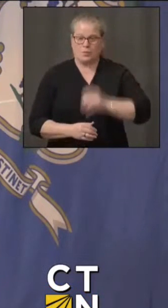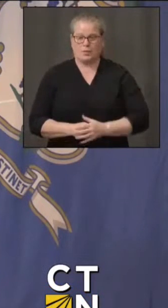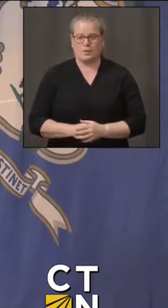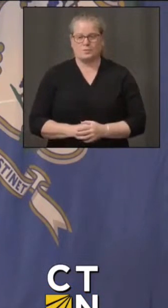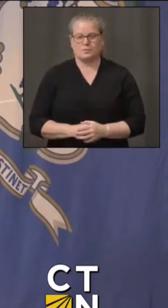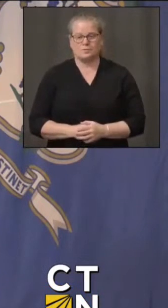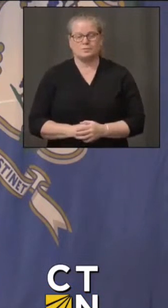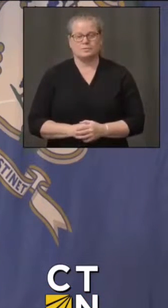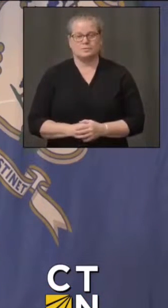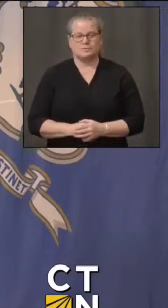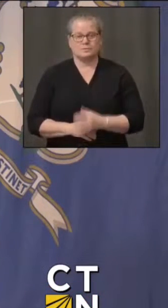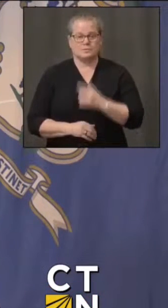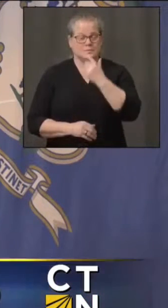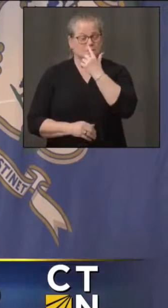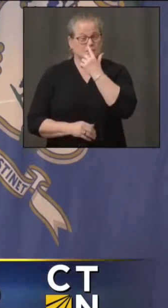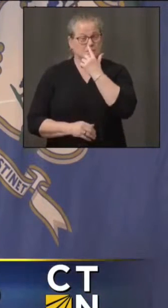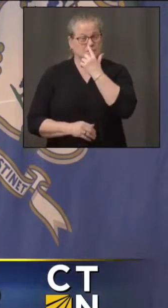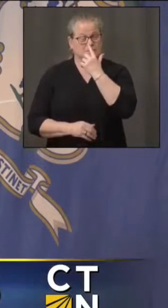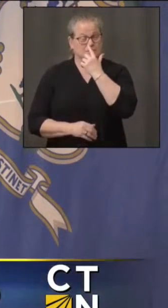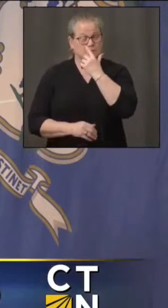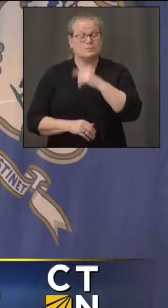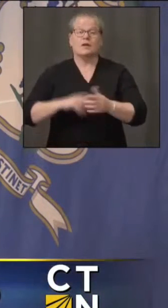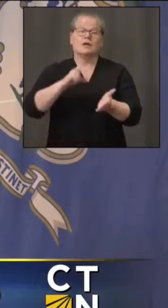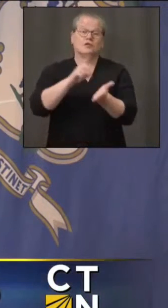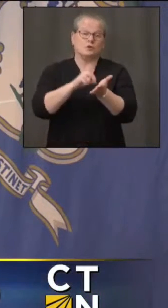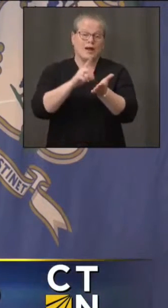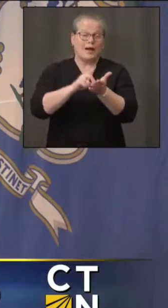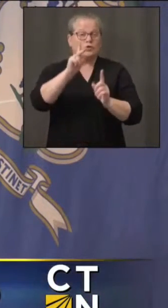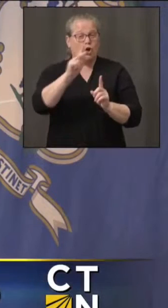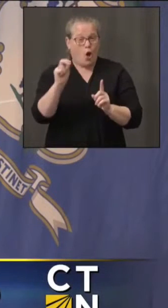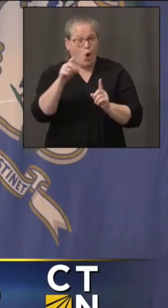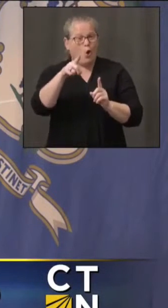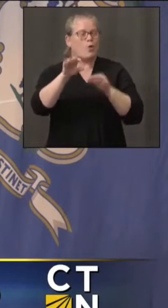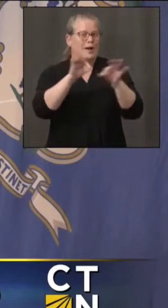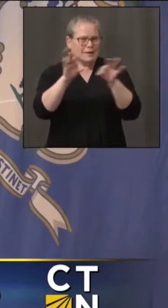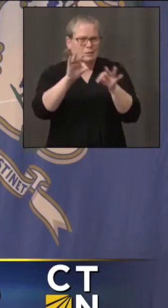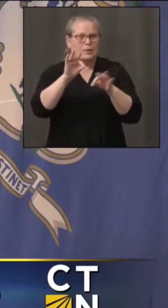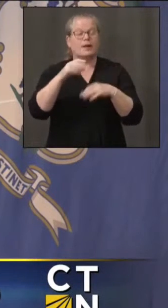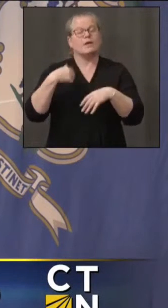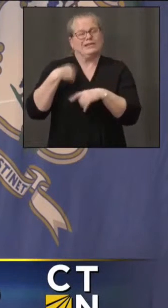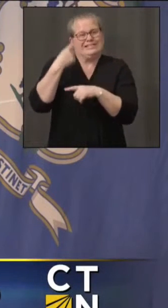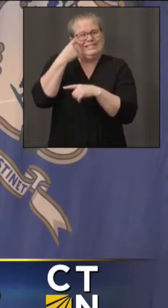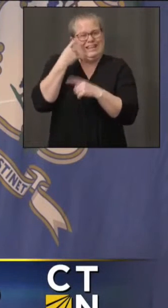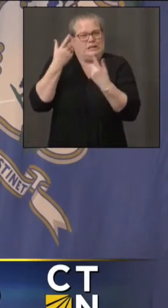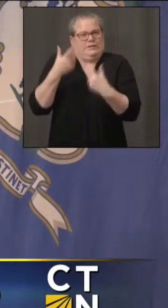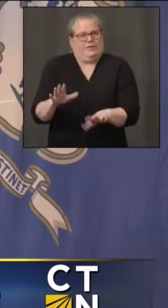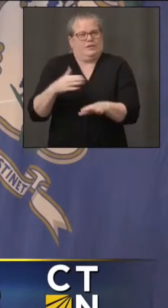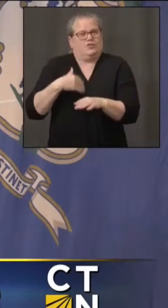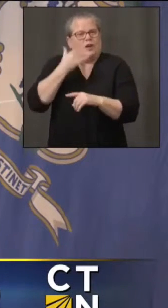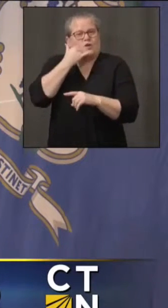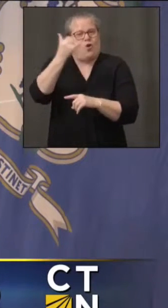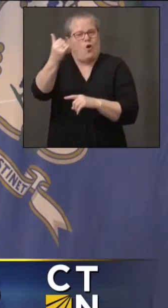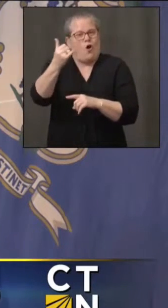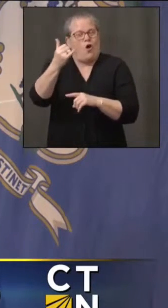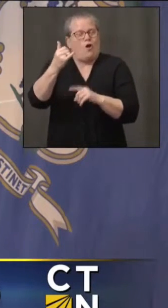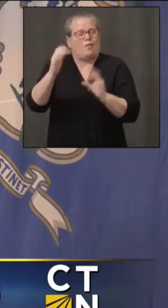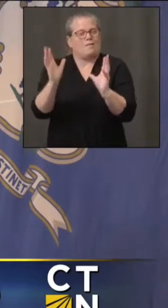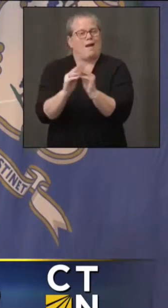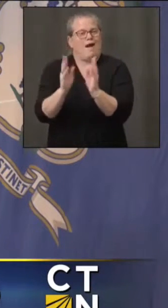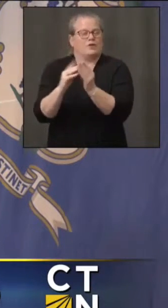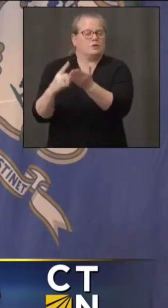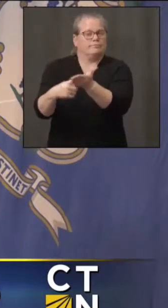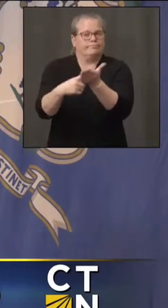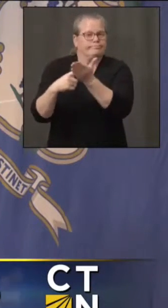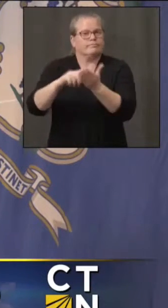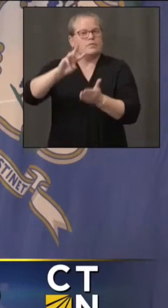can talk a lot about, we just got out of our briefing with the White House Task Force, the number of things that have